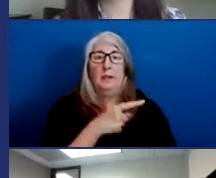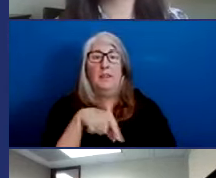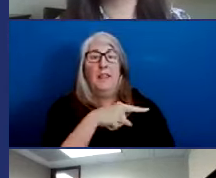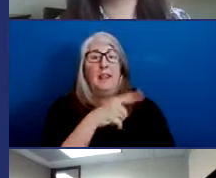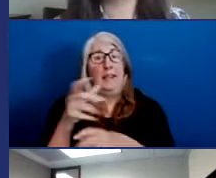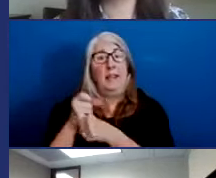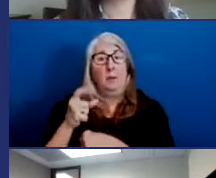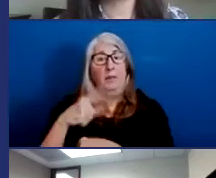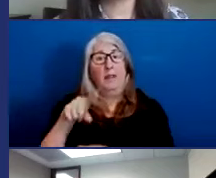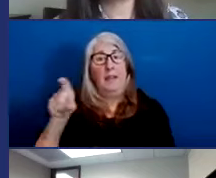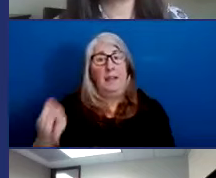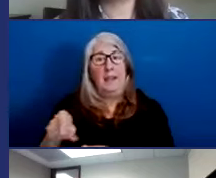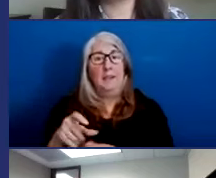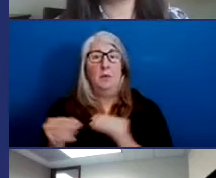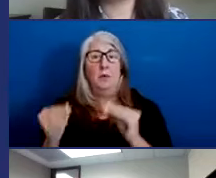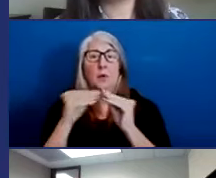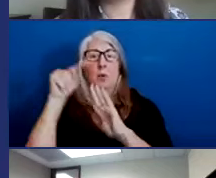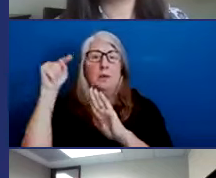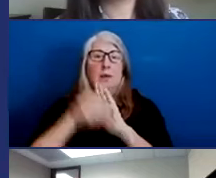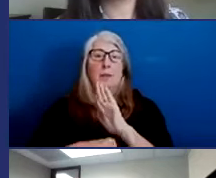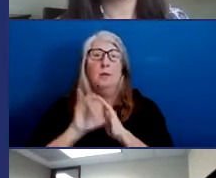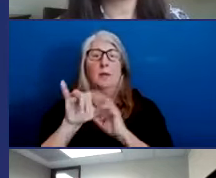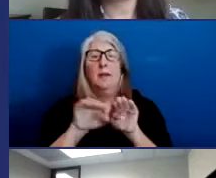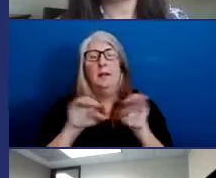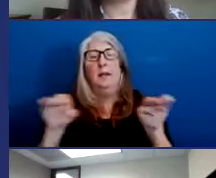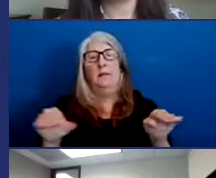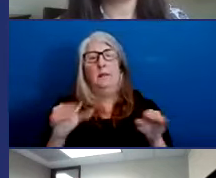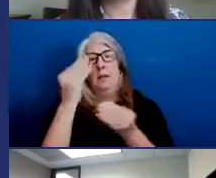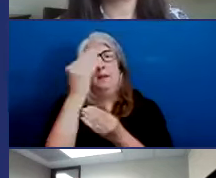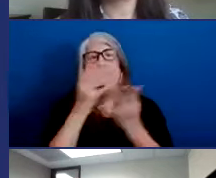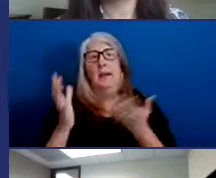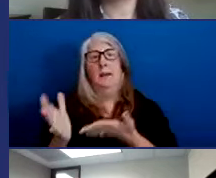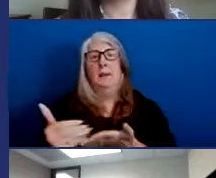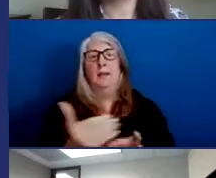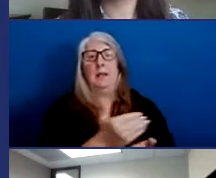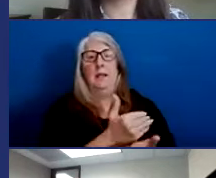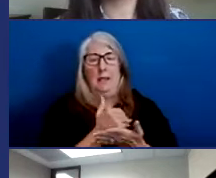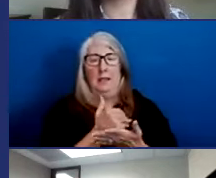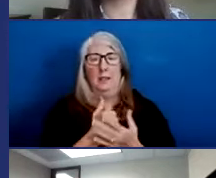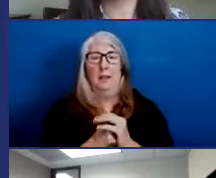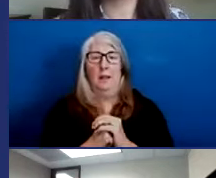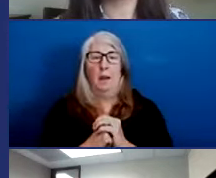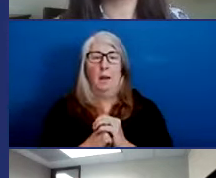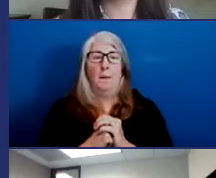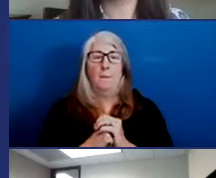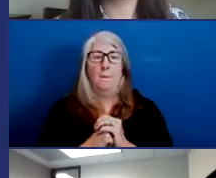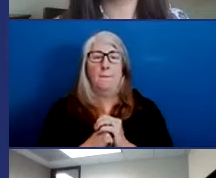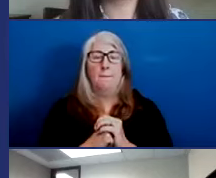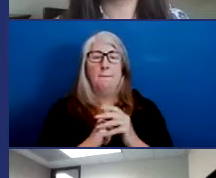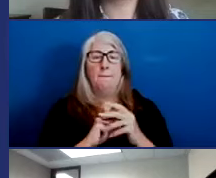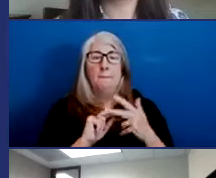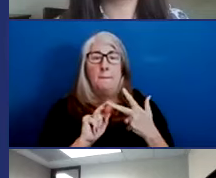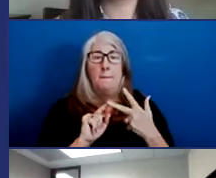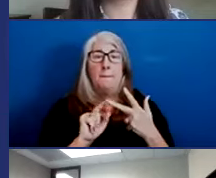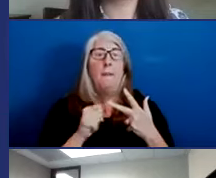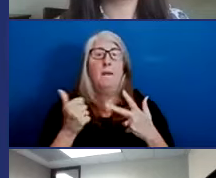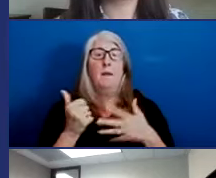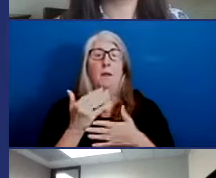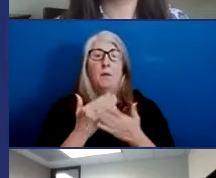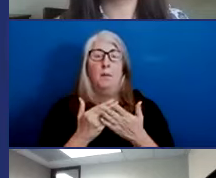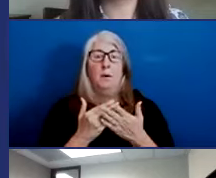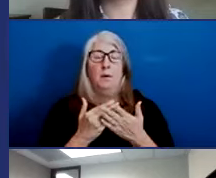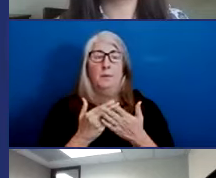And so kind of digging deeper into that level of data that is being collected. Another component we discussed